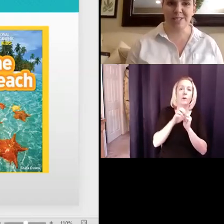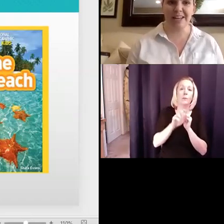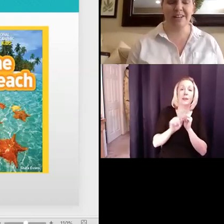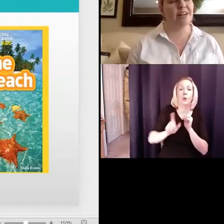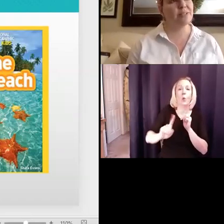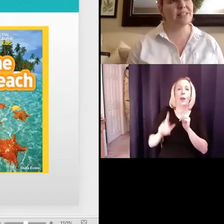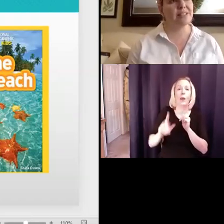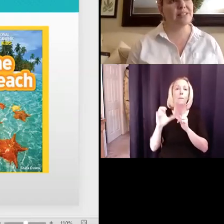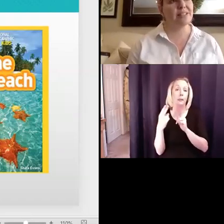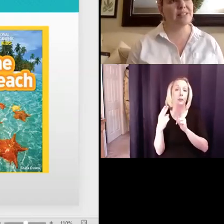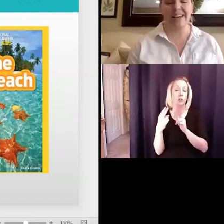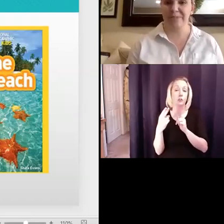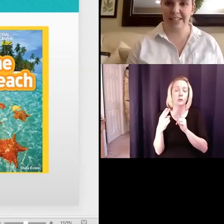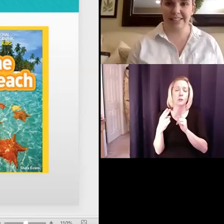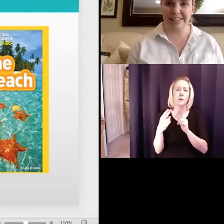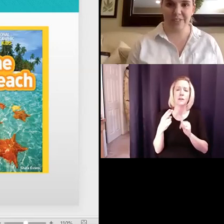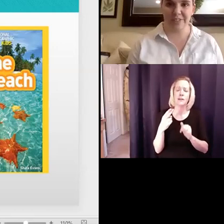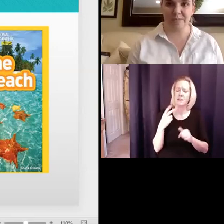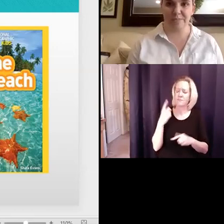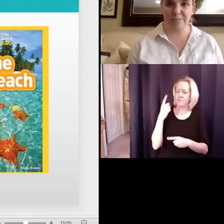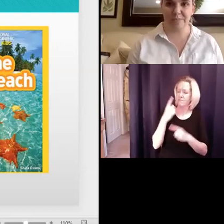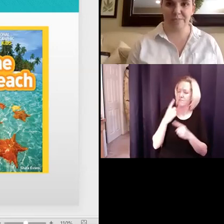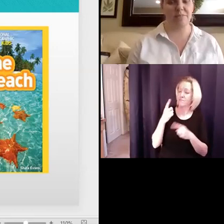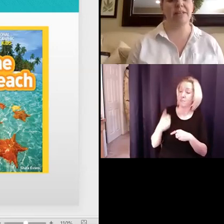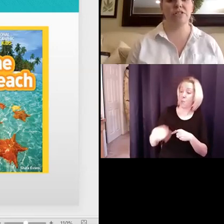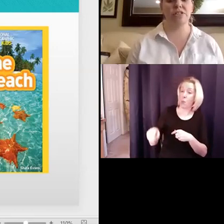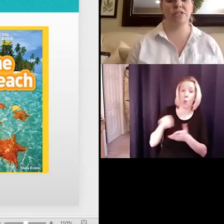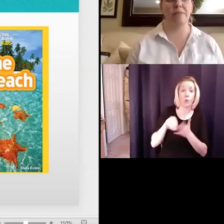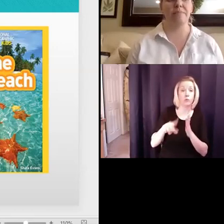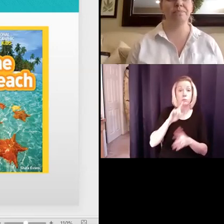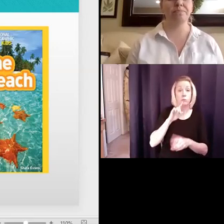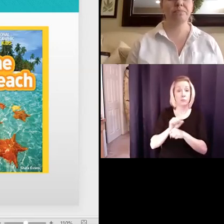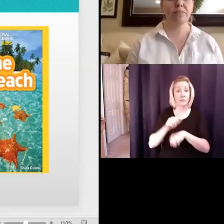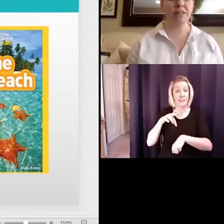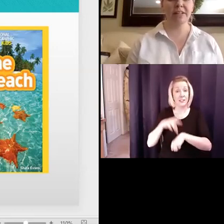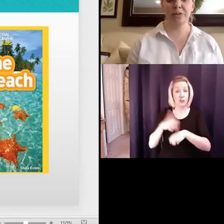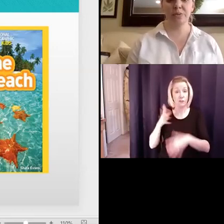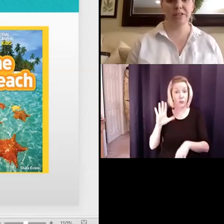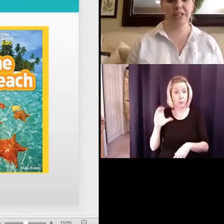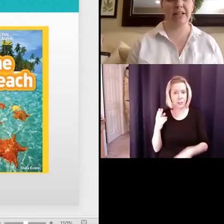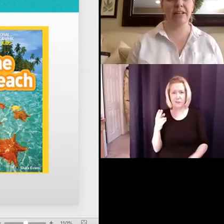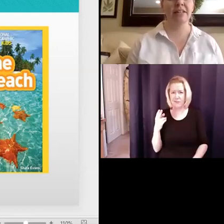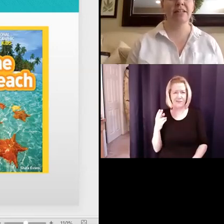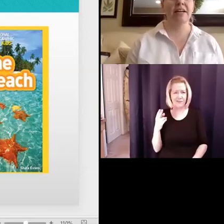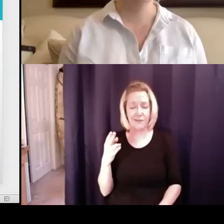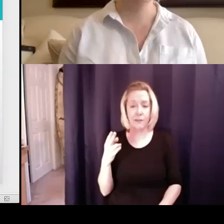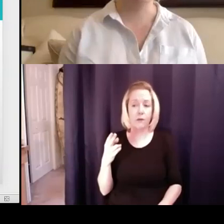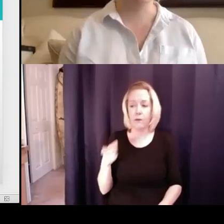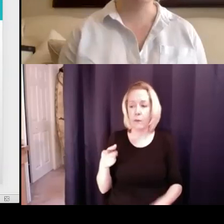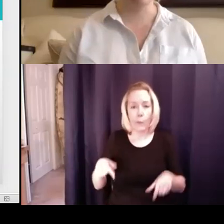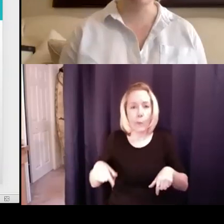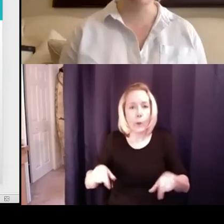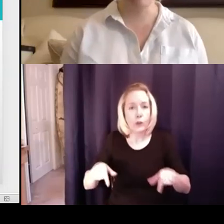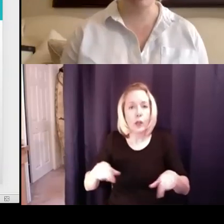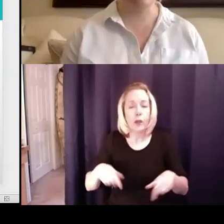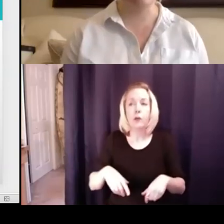presentation together, I was thinking, I don't think that they've ever been to the beach. They're in a wheelchair. They have